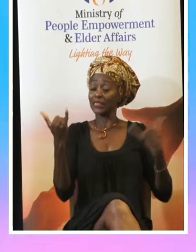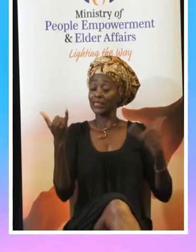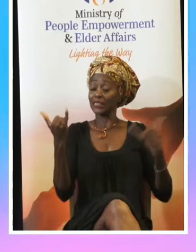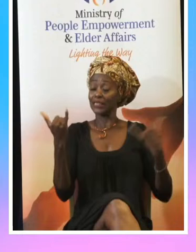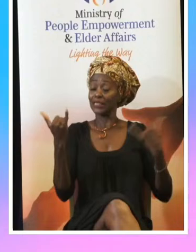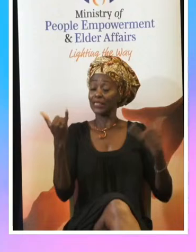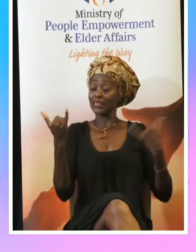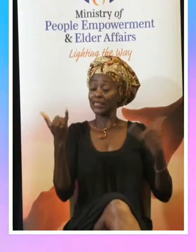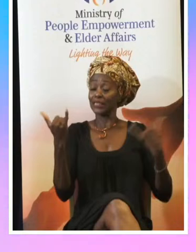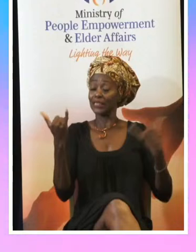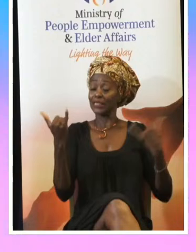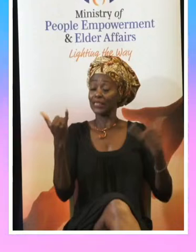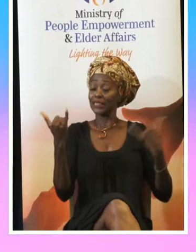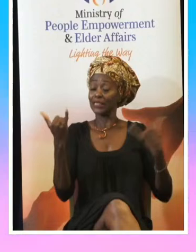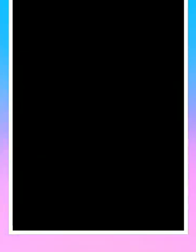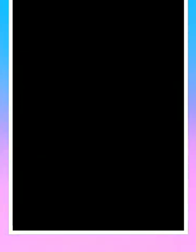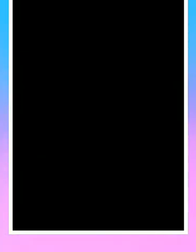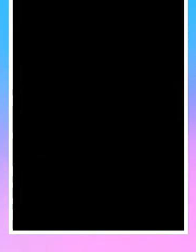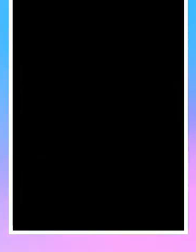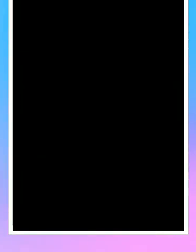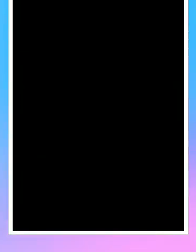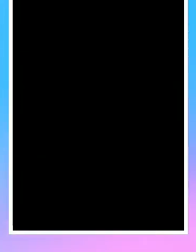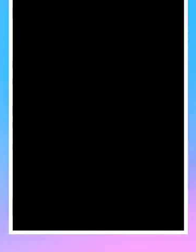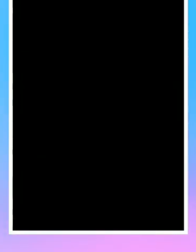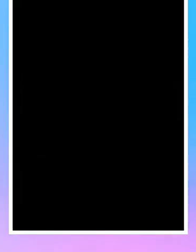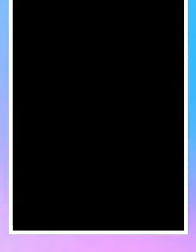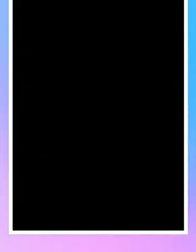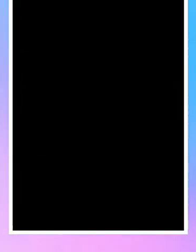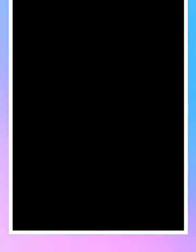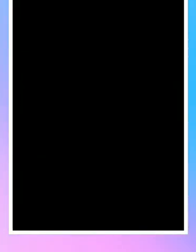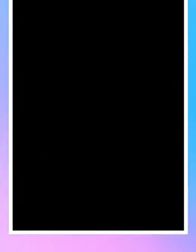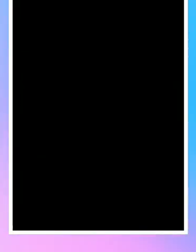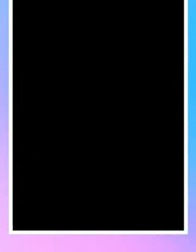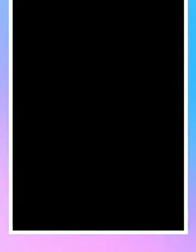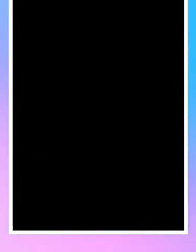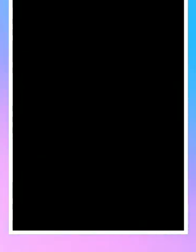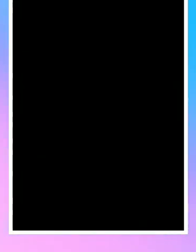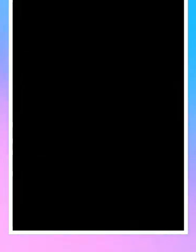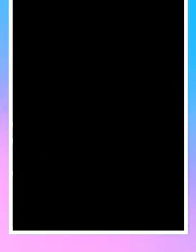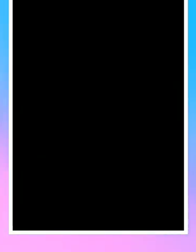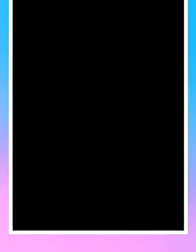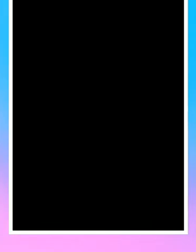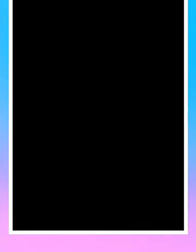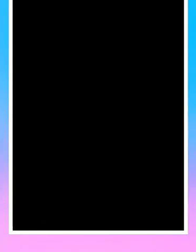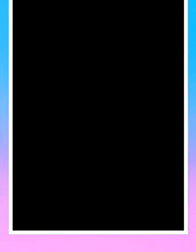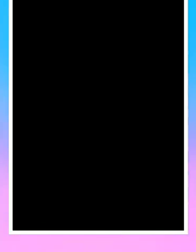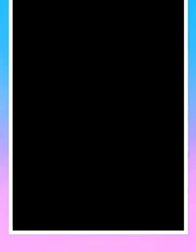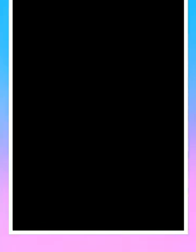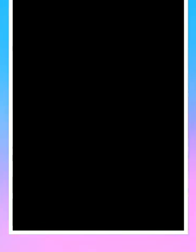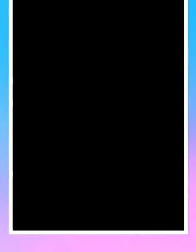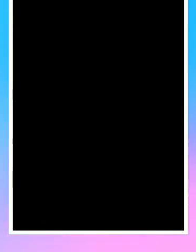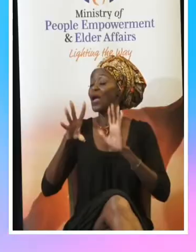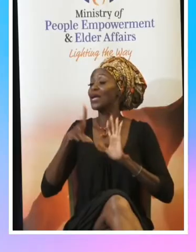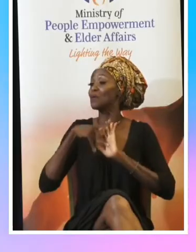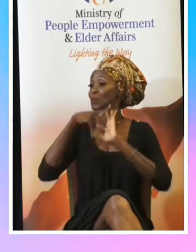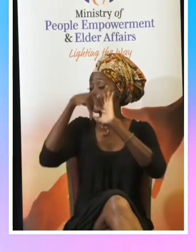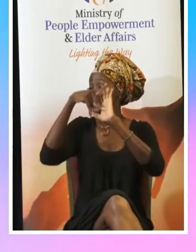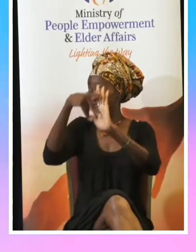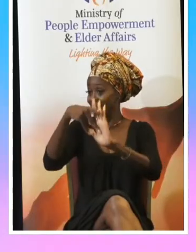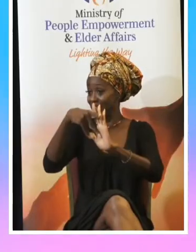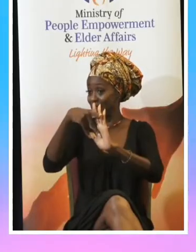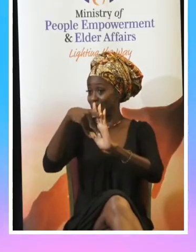This attribute was further exemplified when he made a motivational presentation at the reception to honor special needs students